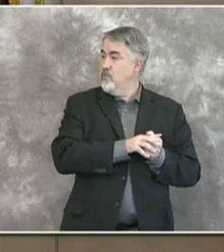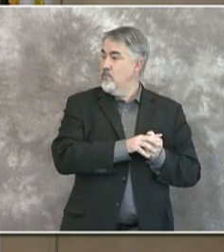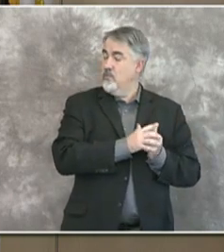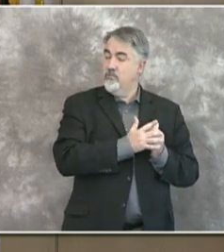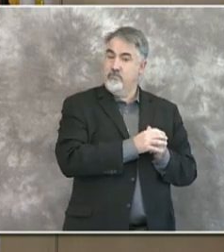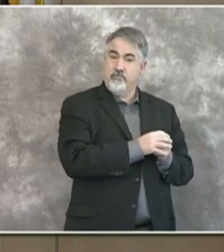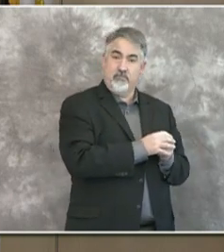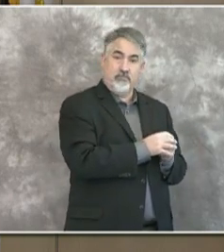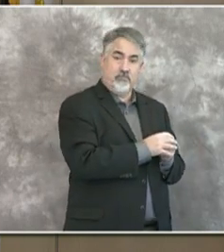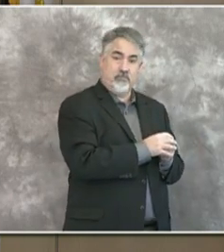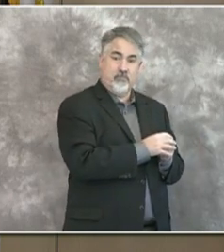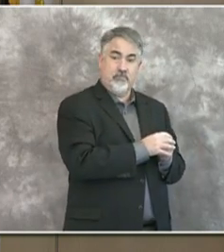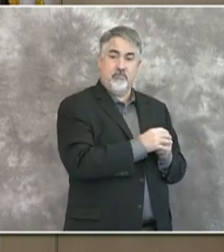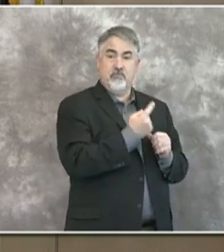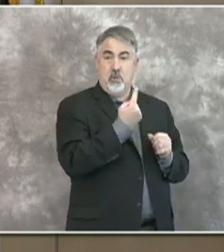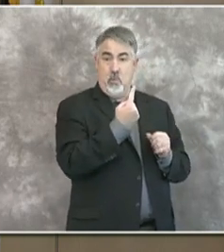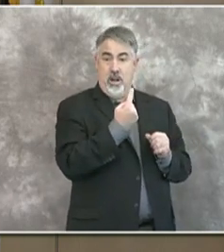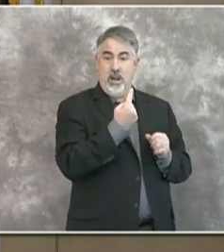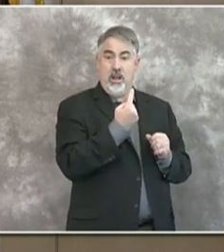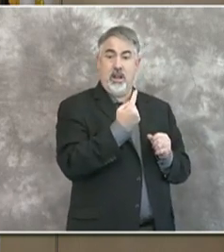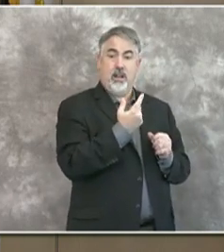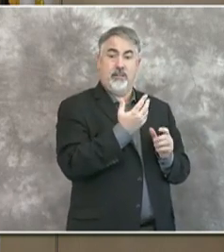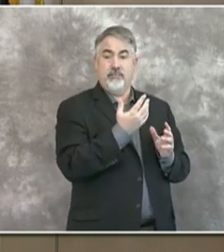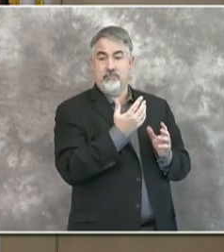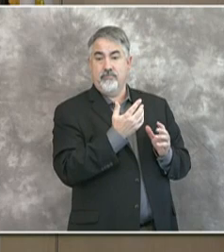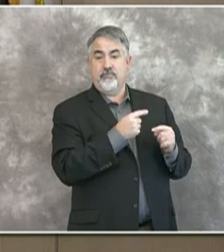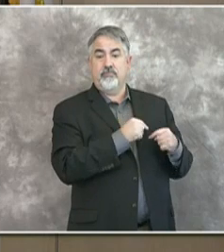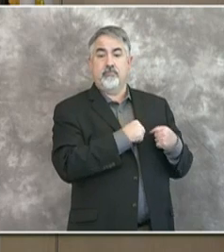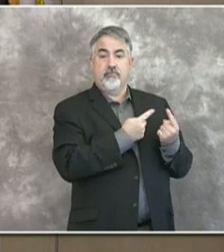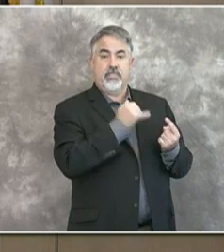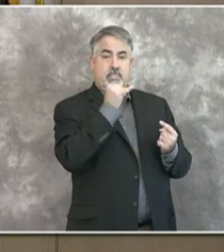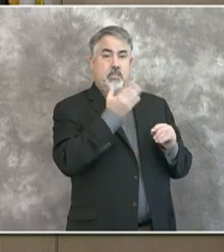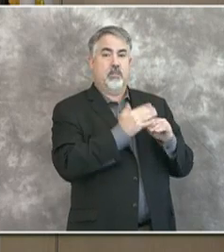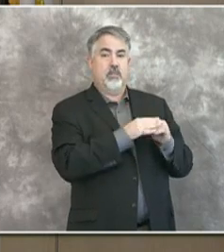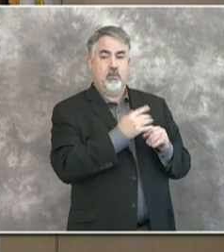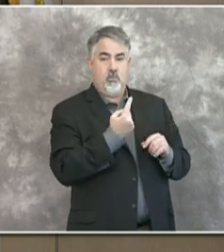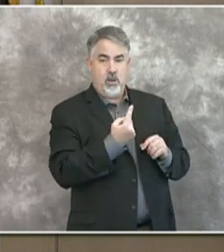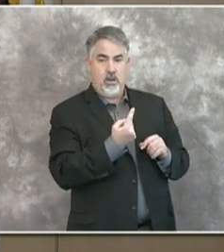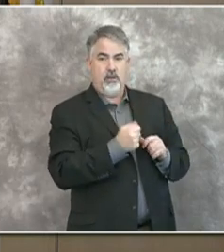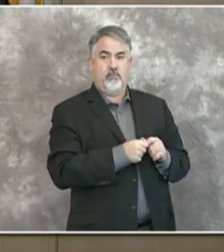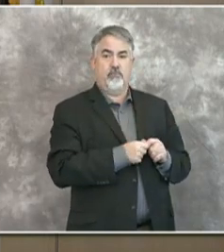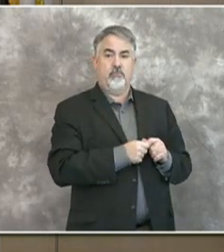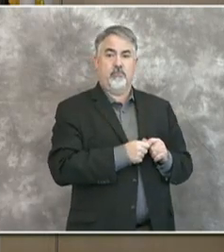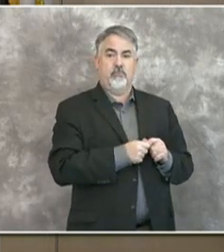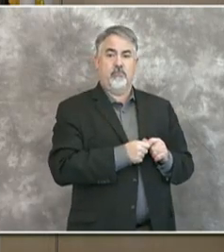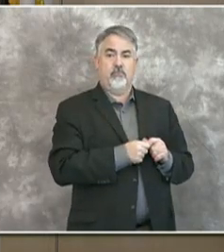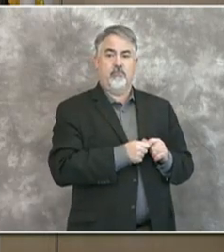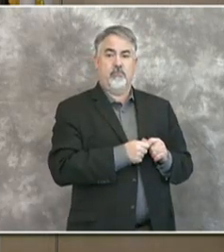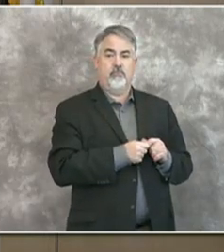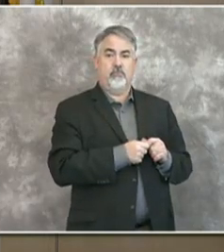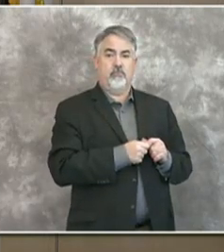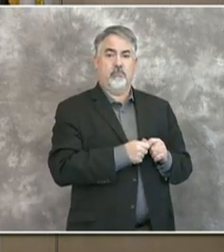1 outbreak reclassified since yesterday, which total number of cases includes